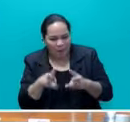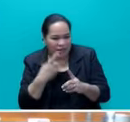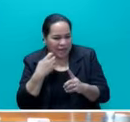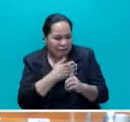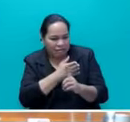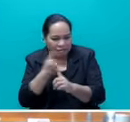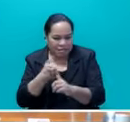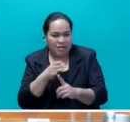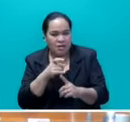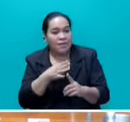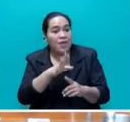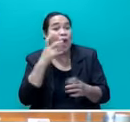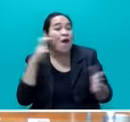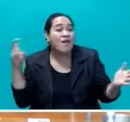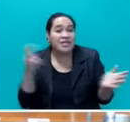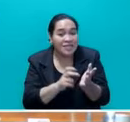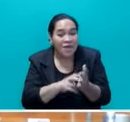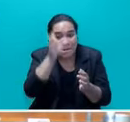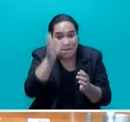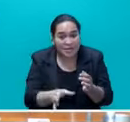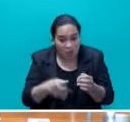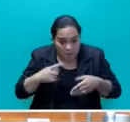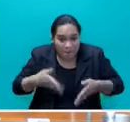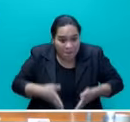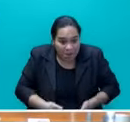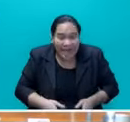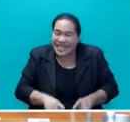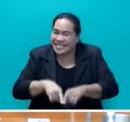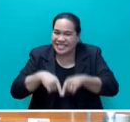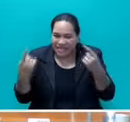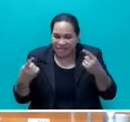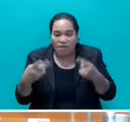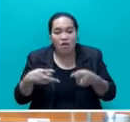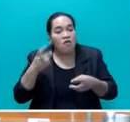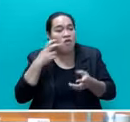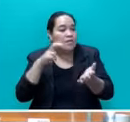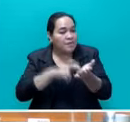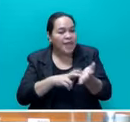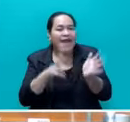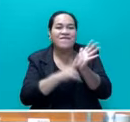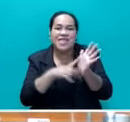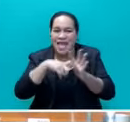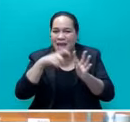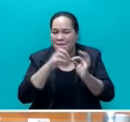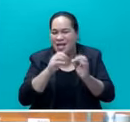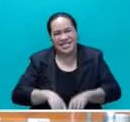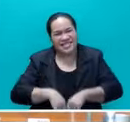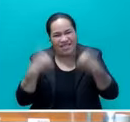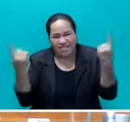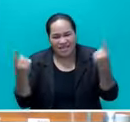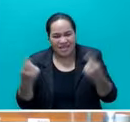The registration of a person's birth is different to the registration in VKB. It's such